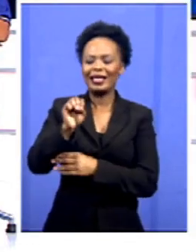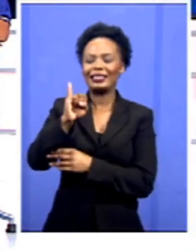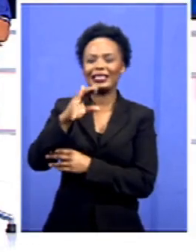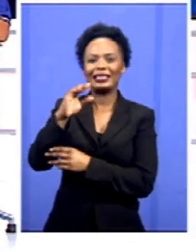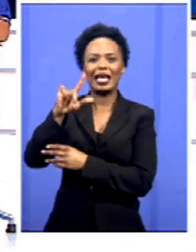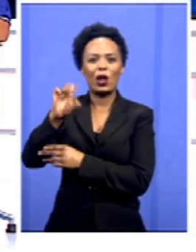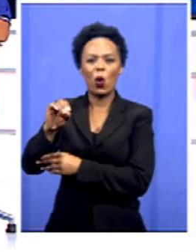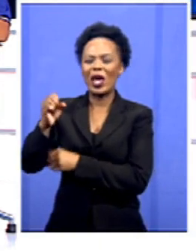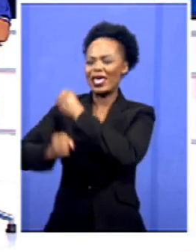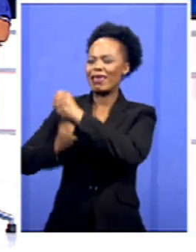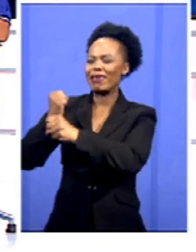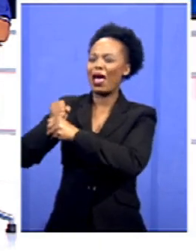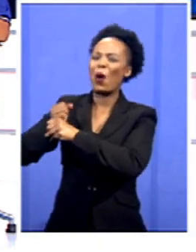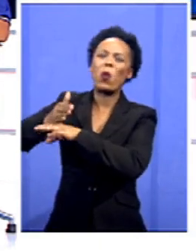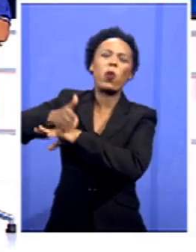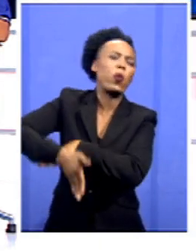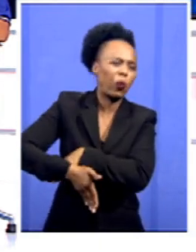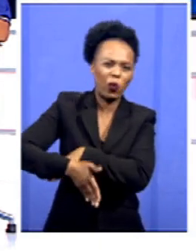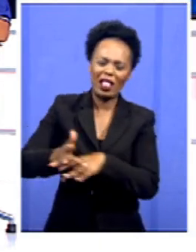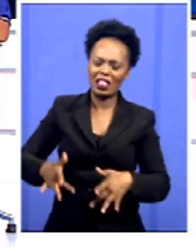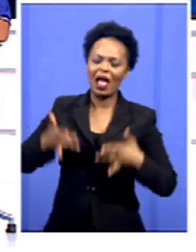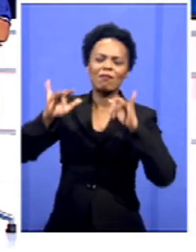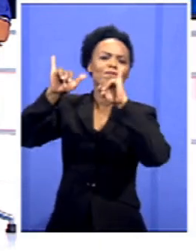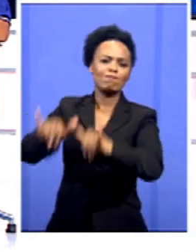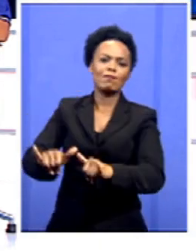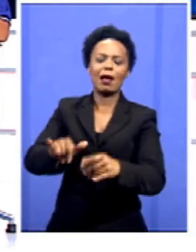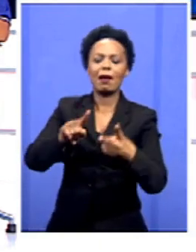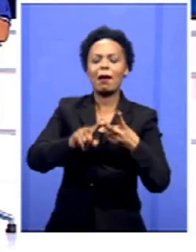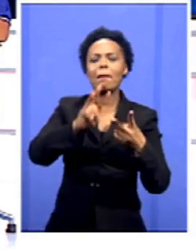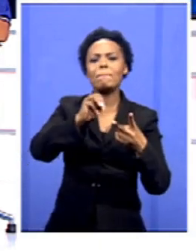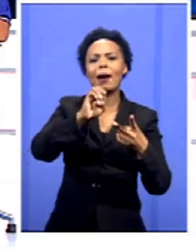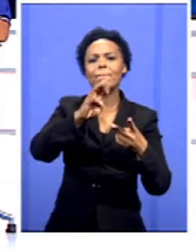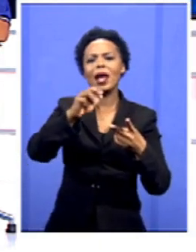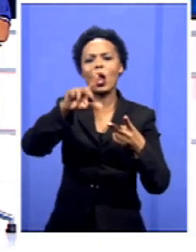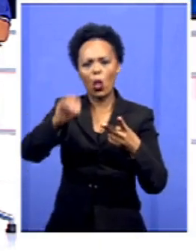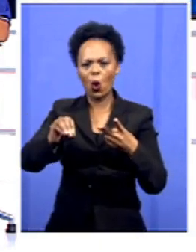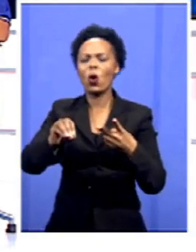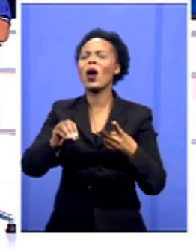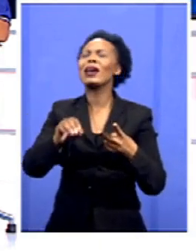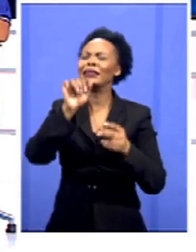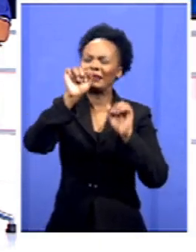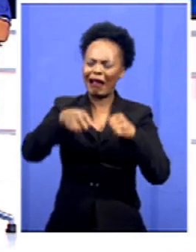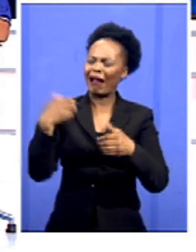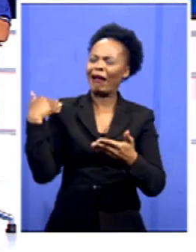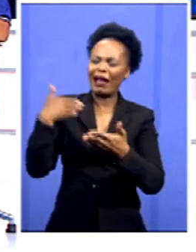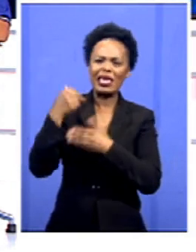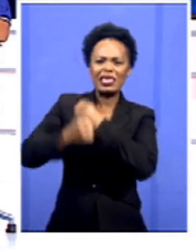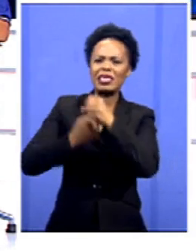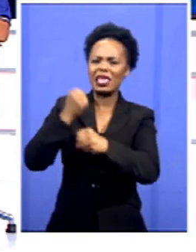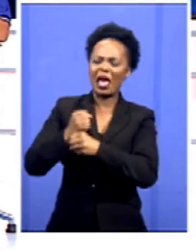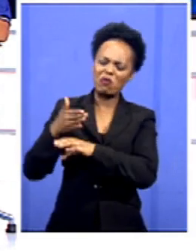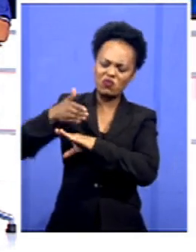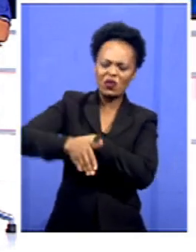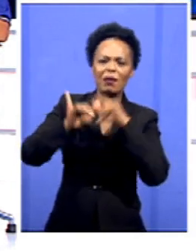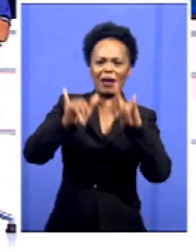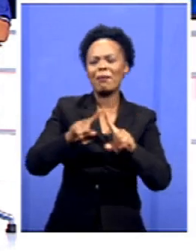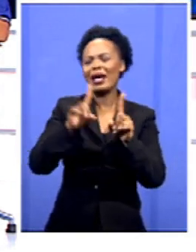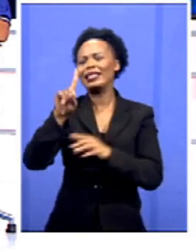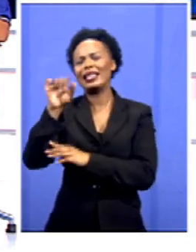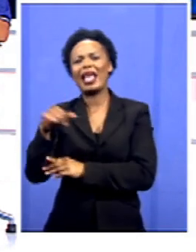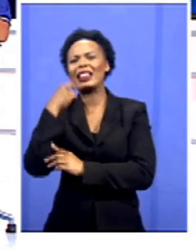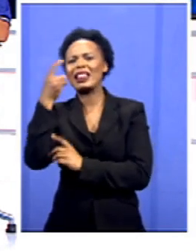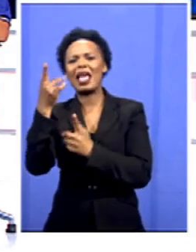there for, you know, since the beginning. Mamelo, as the EFF is also has been there. But what the DA is also claiming now is that the